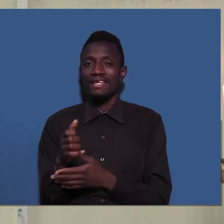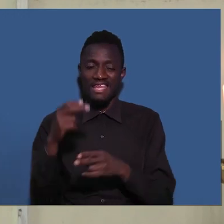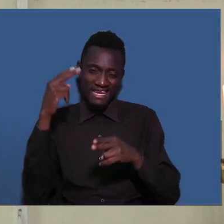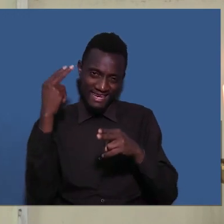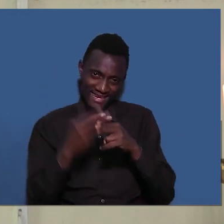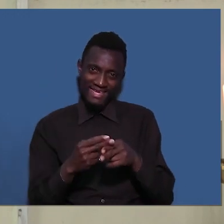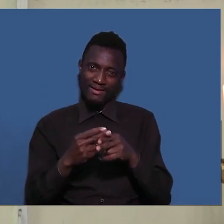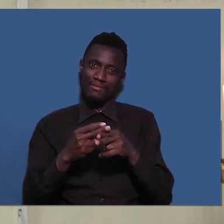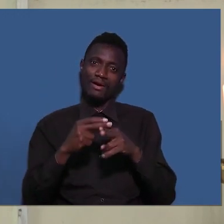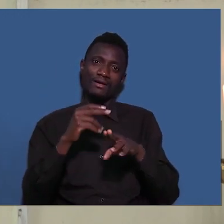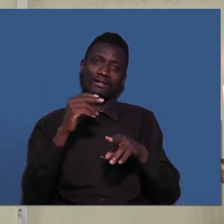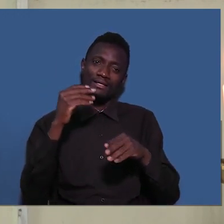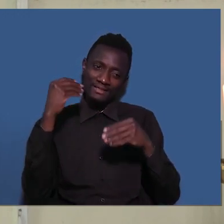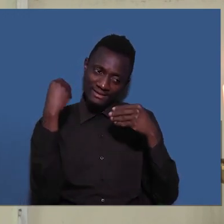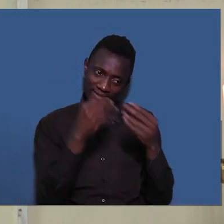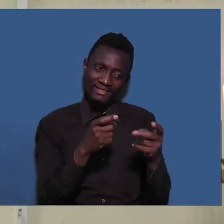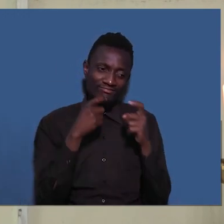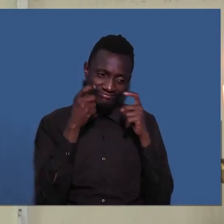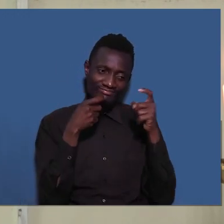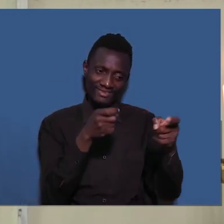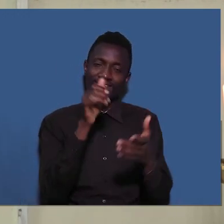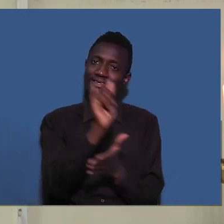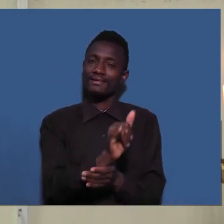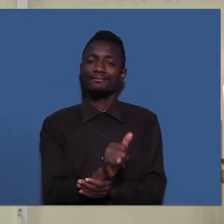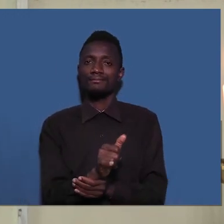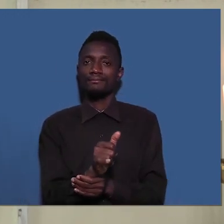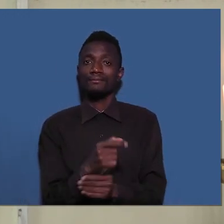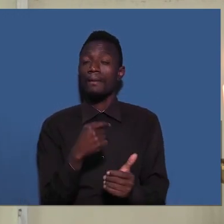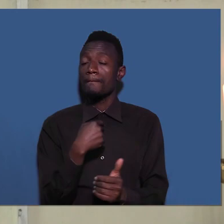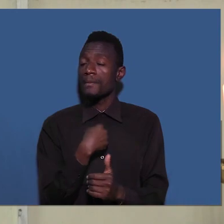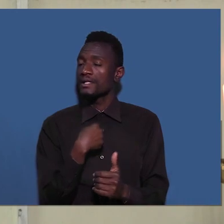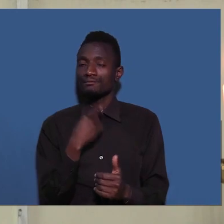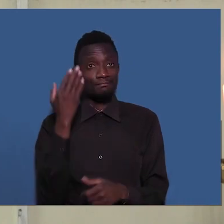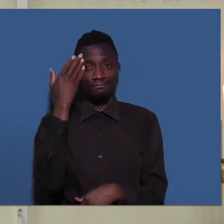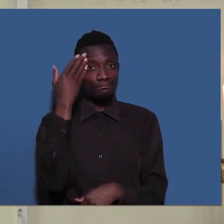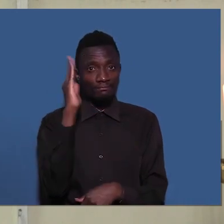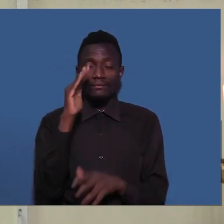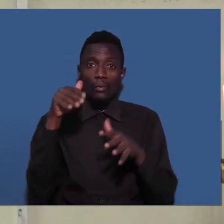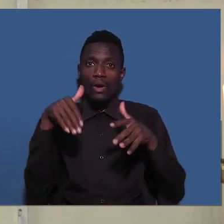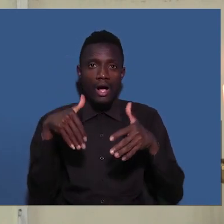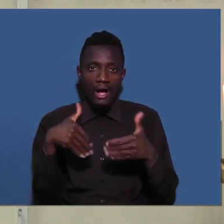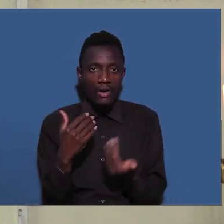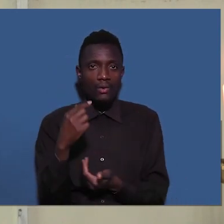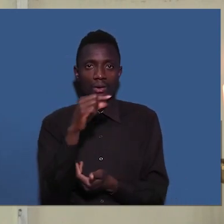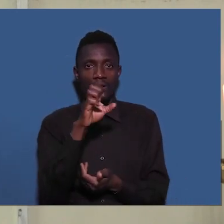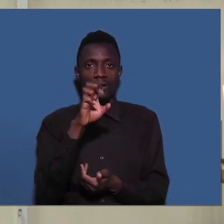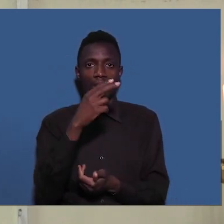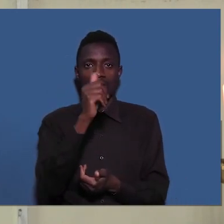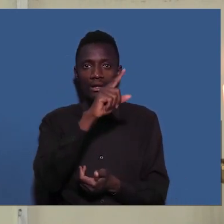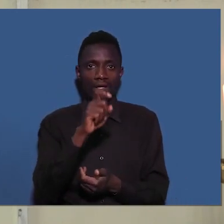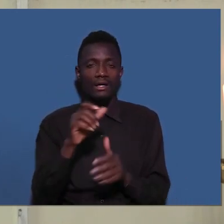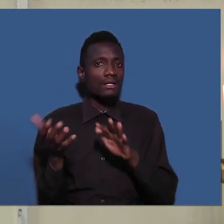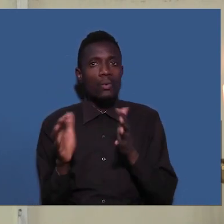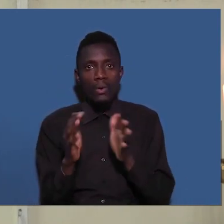as it was. I wonder how Gehazi was feeling